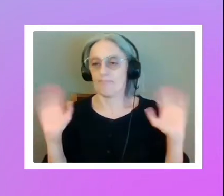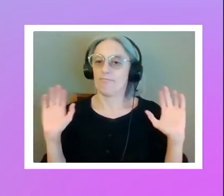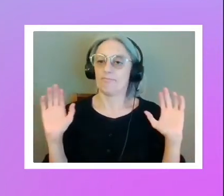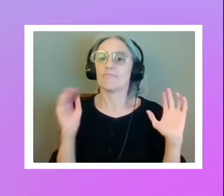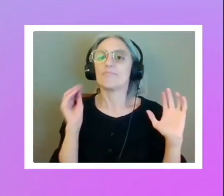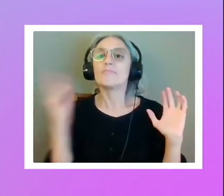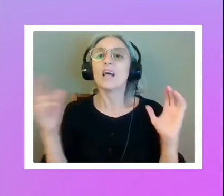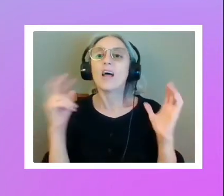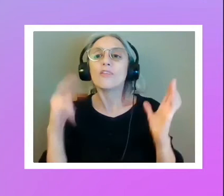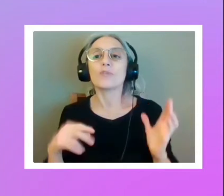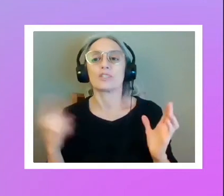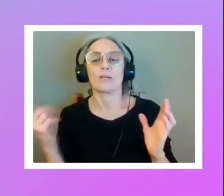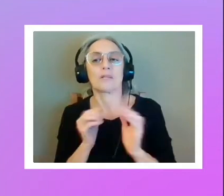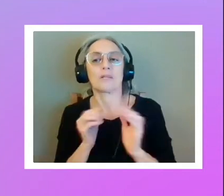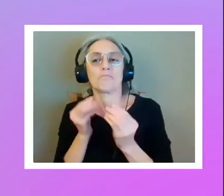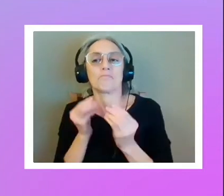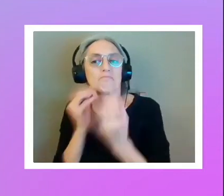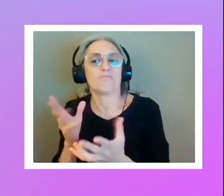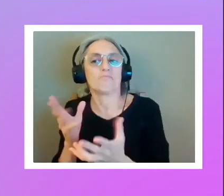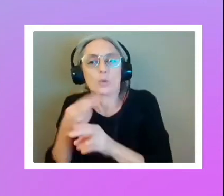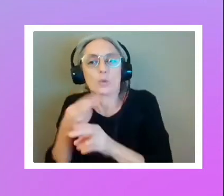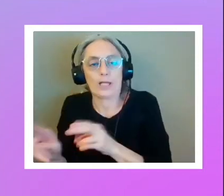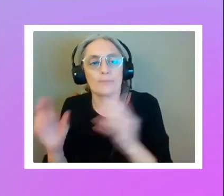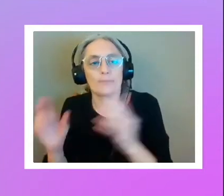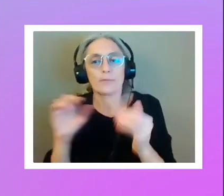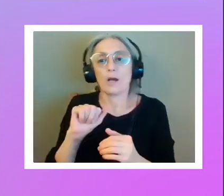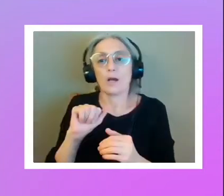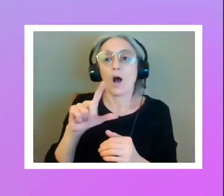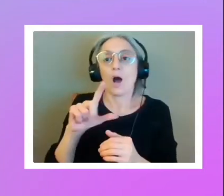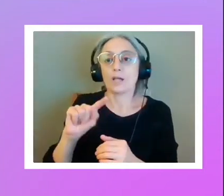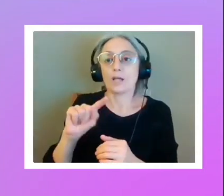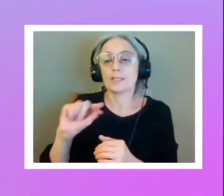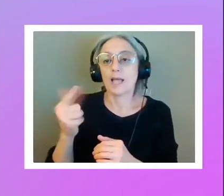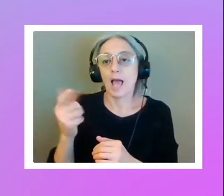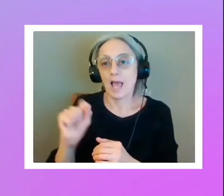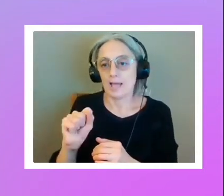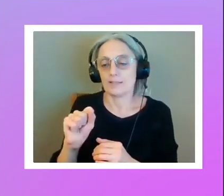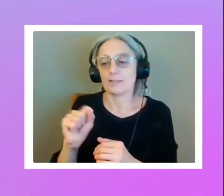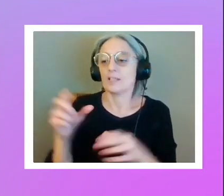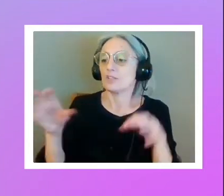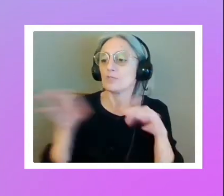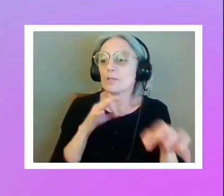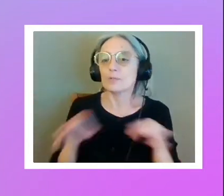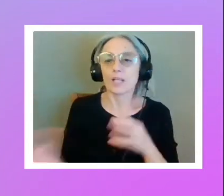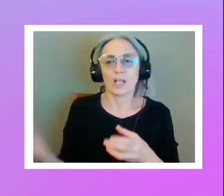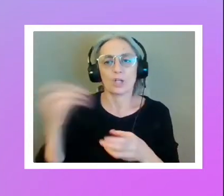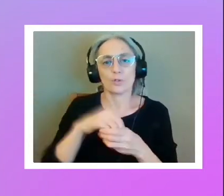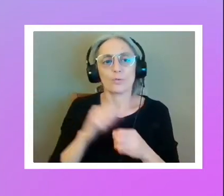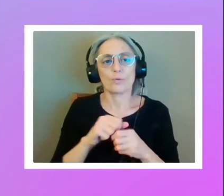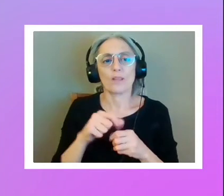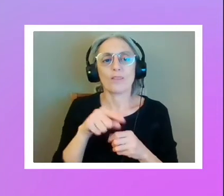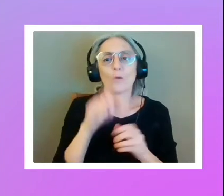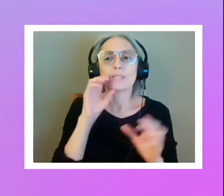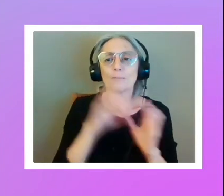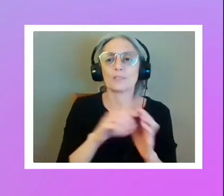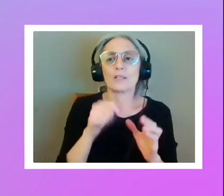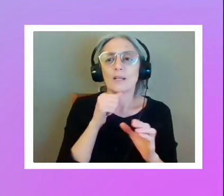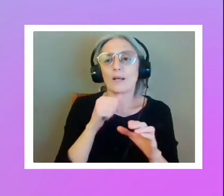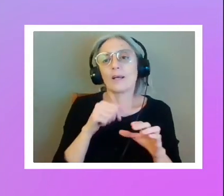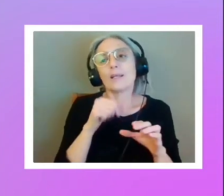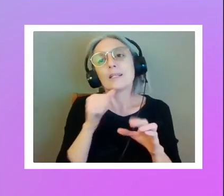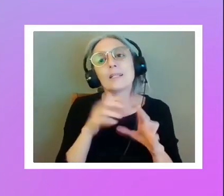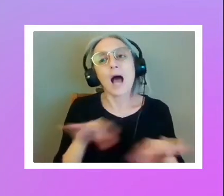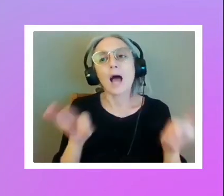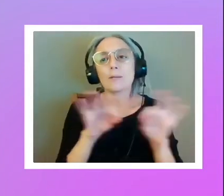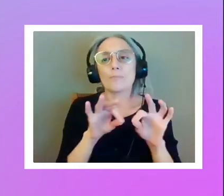Alt tags, you want to include alt tags and descriptions on those non-important decorative images. I know people disagree, but trust